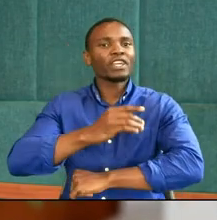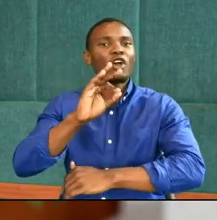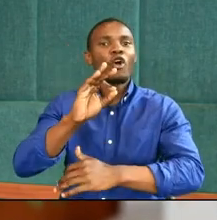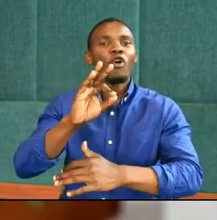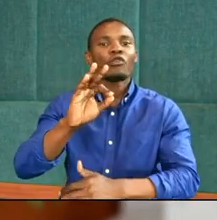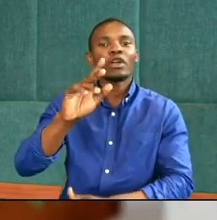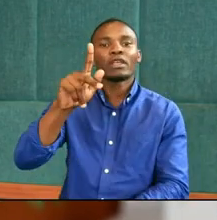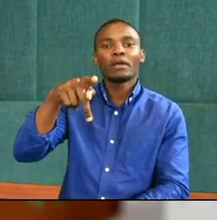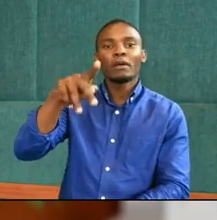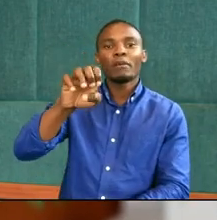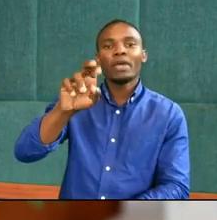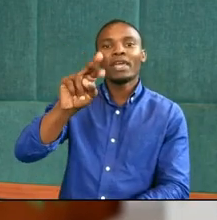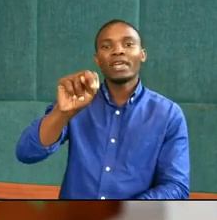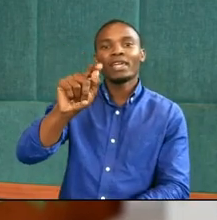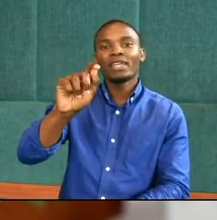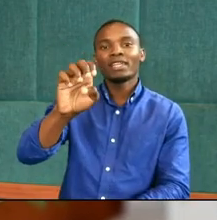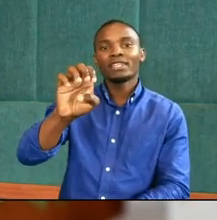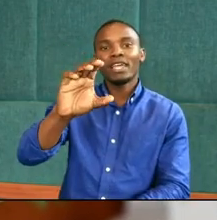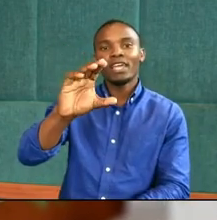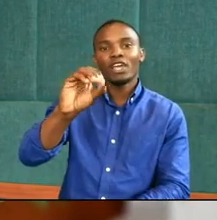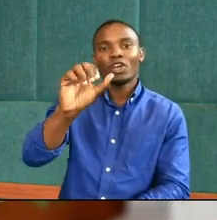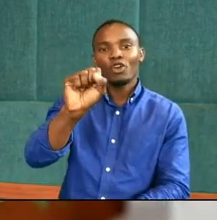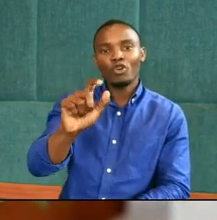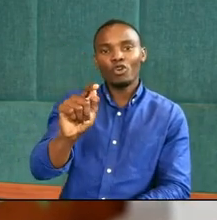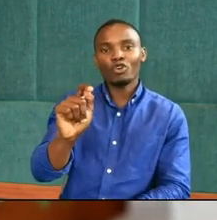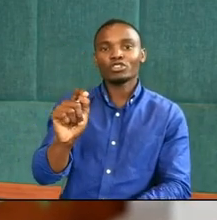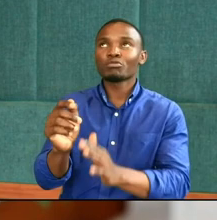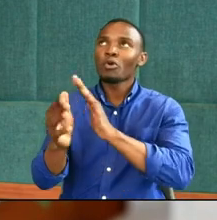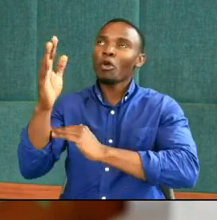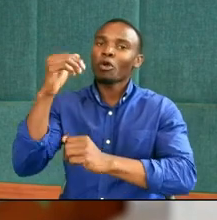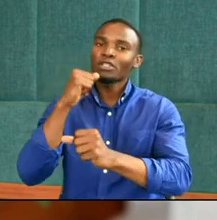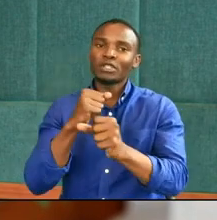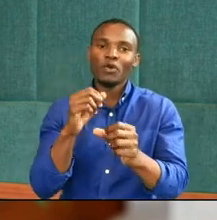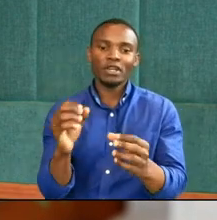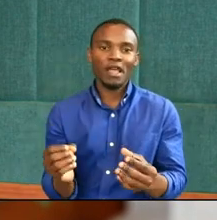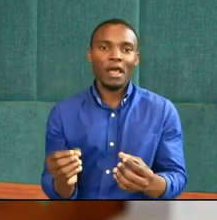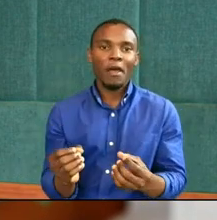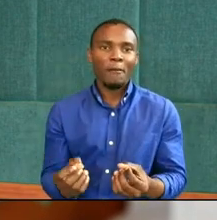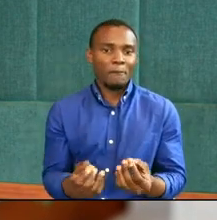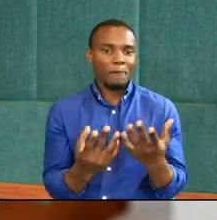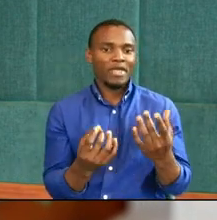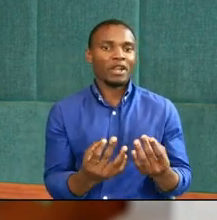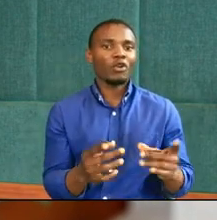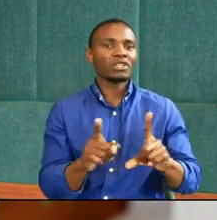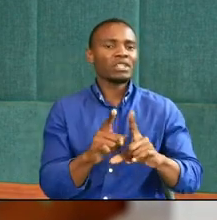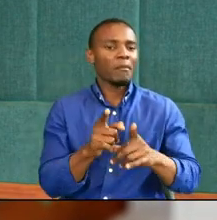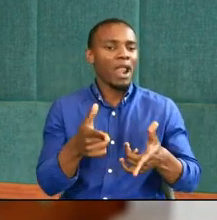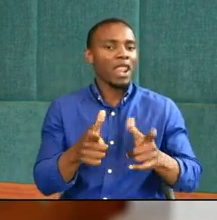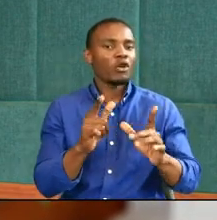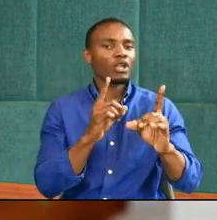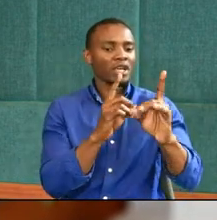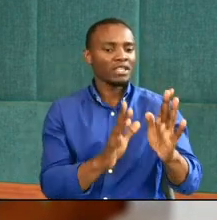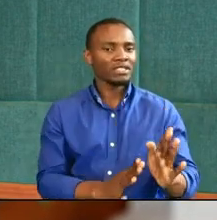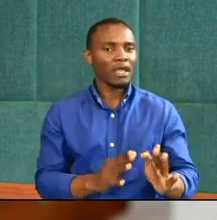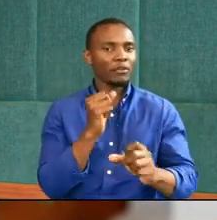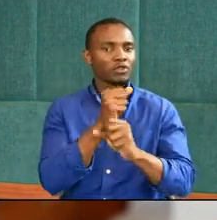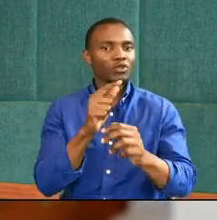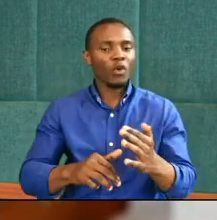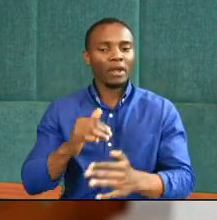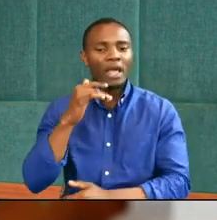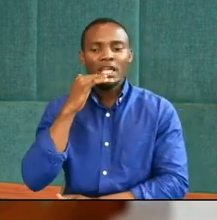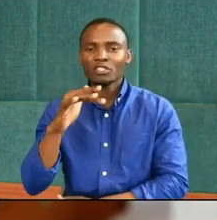a miracle. Yes? And allowed these uneducated disciples to speak